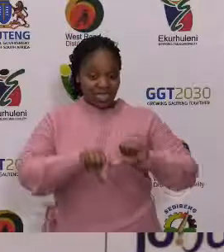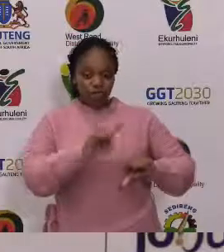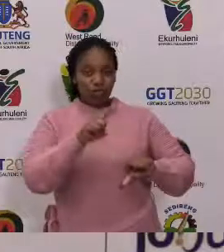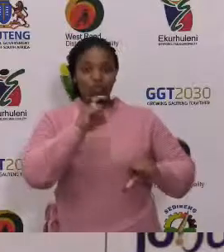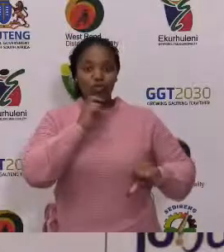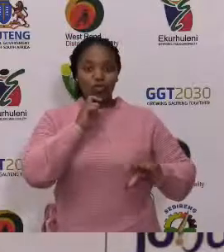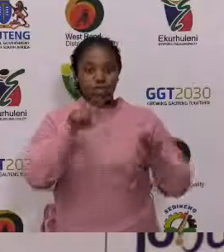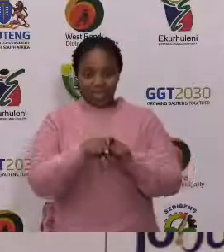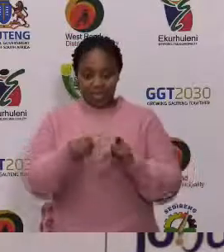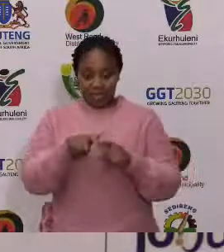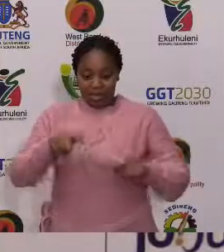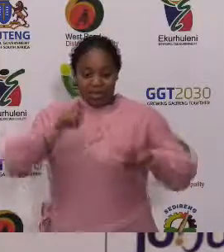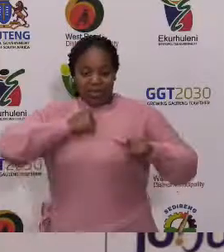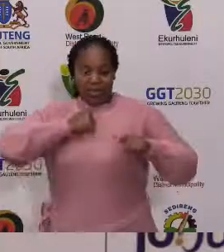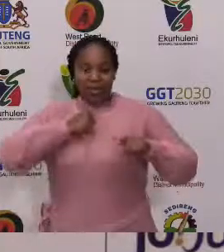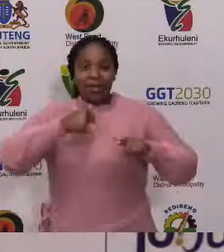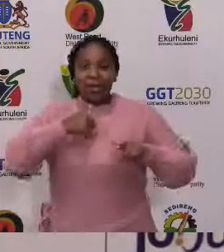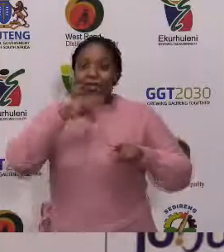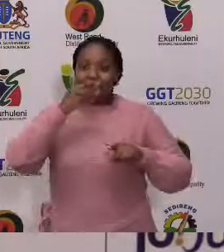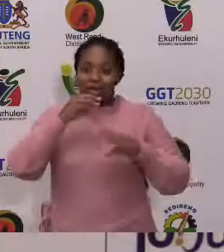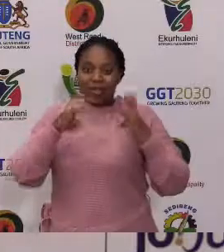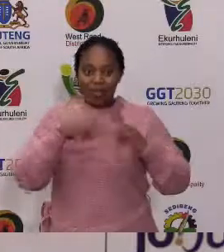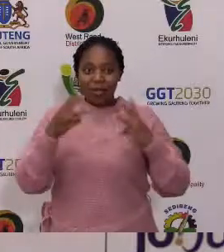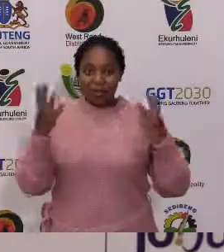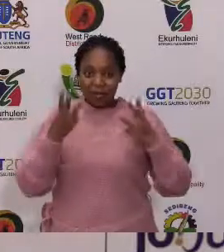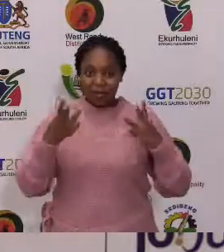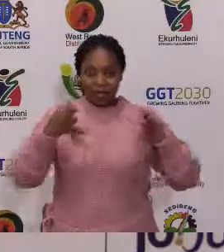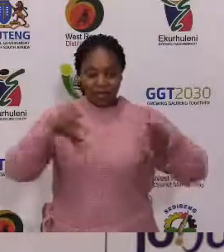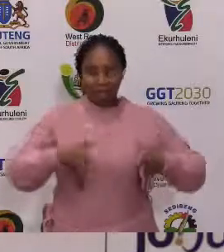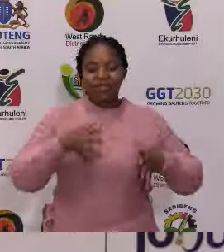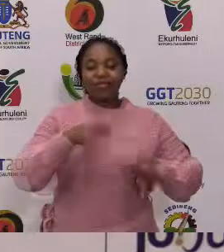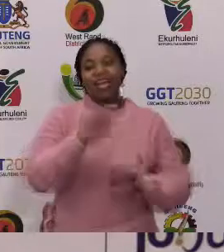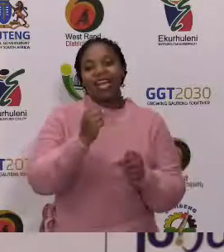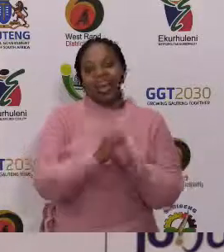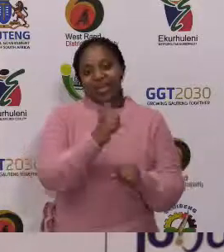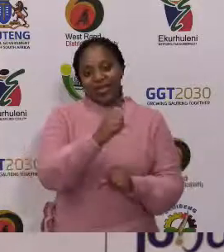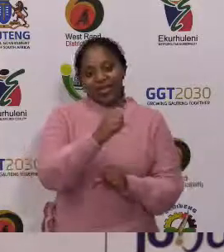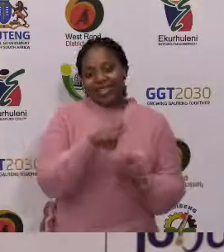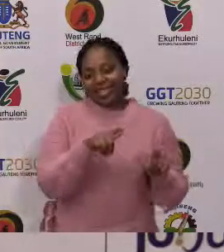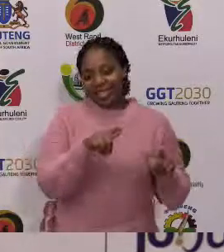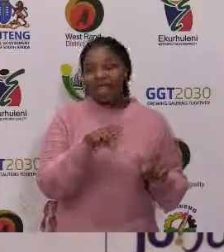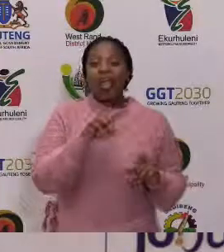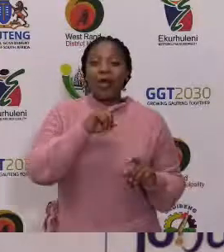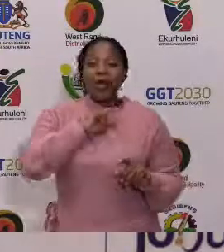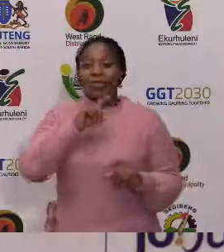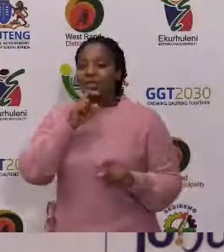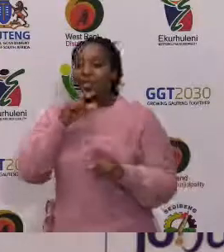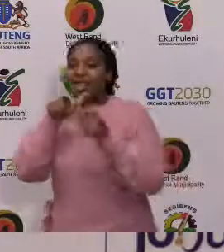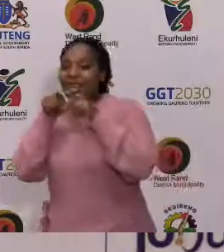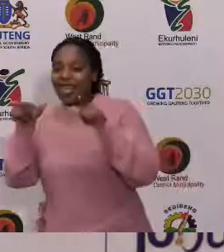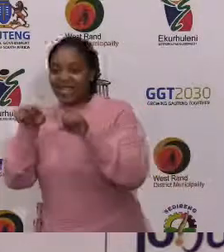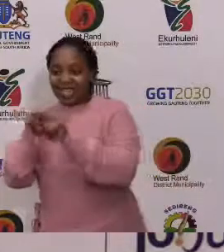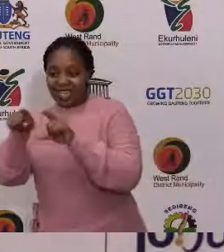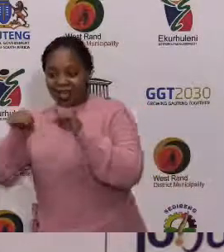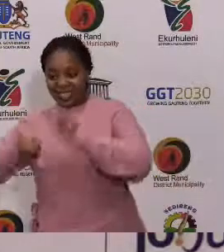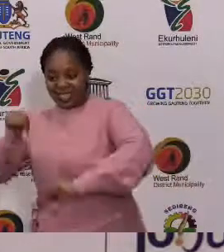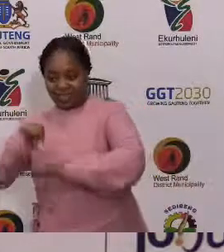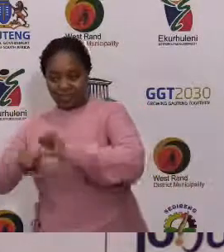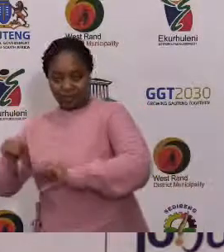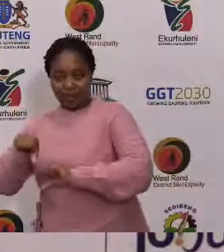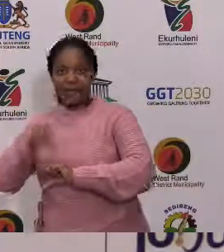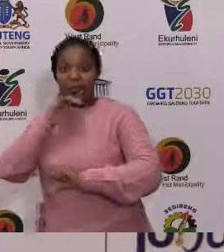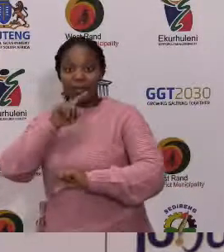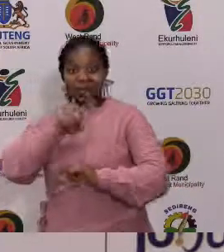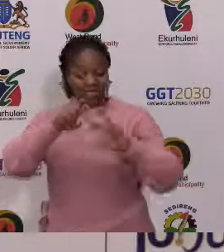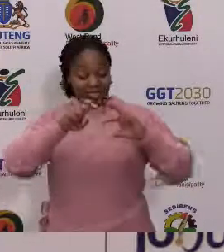language. I am talking to the people of our province. I'm not using your language. So the seroprevalence